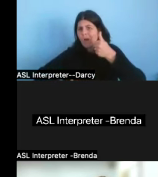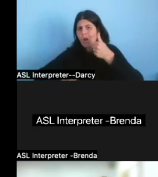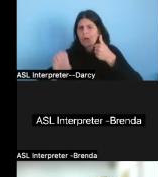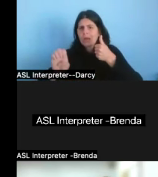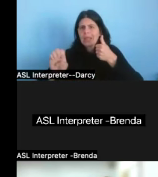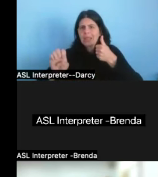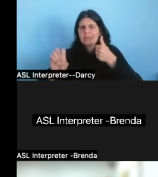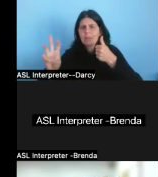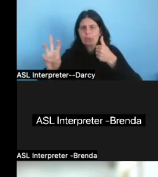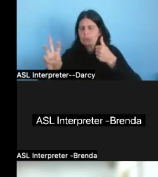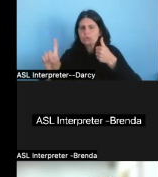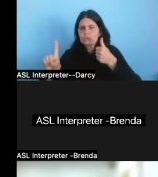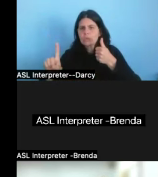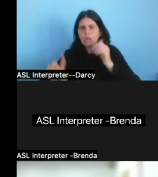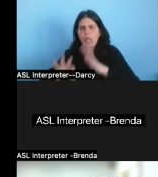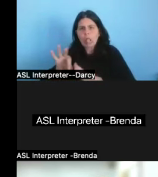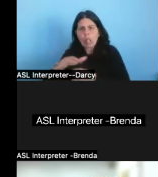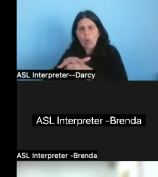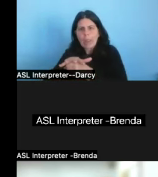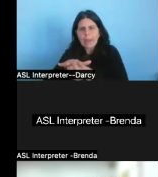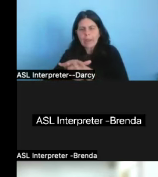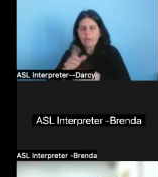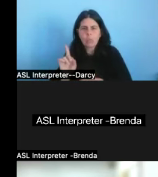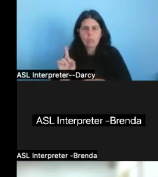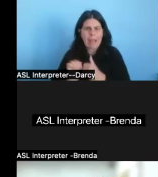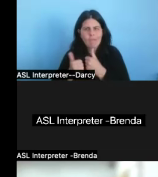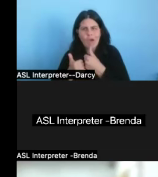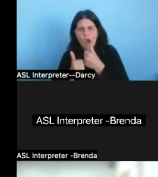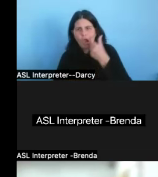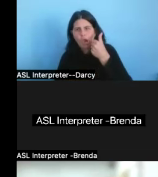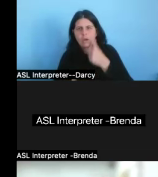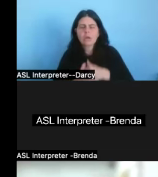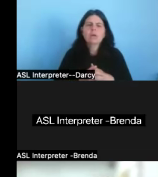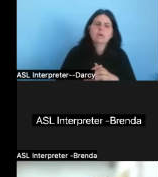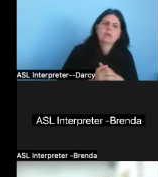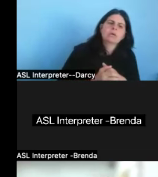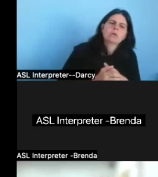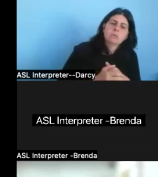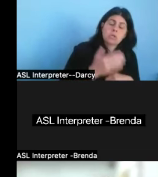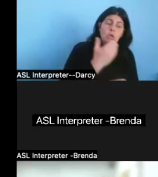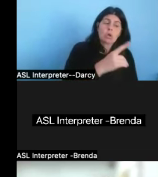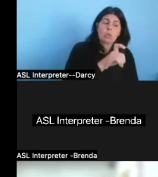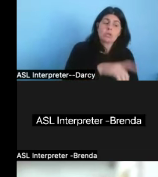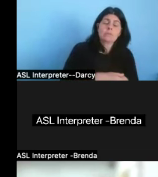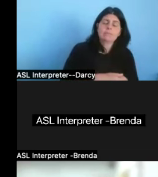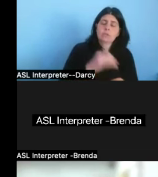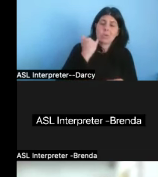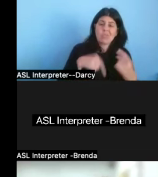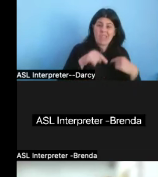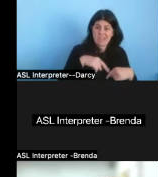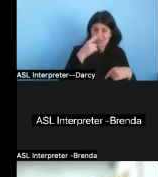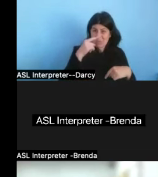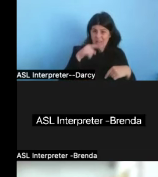located? Yeah, that's a good question. So actually, if we go back, if we have the time to go back to that map,